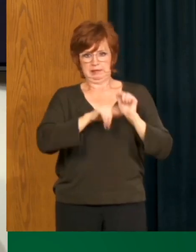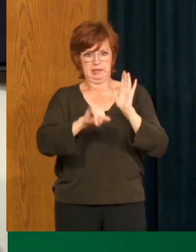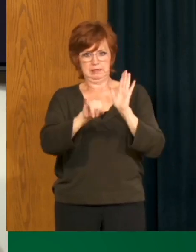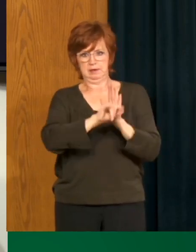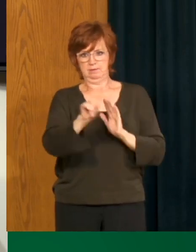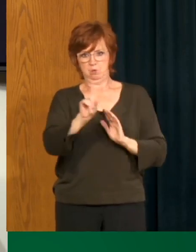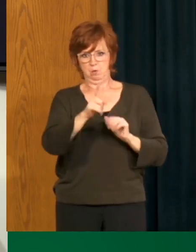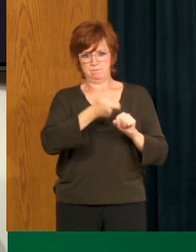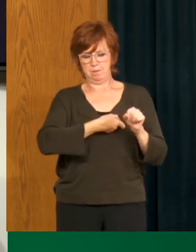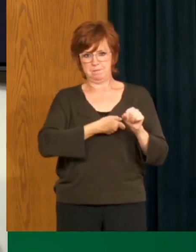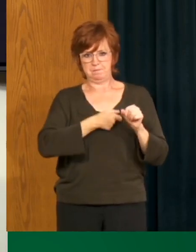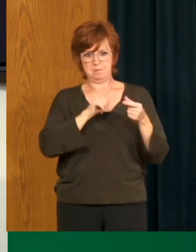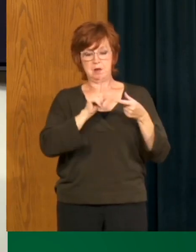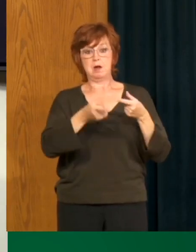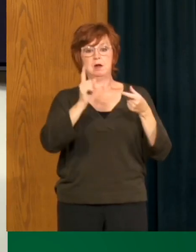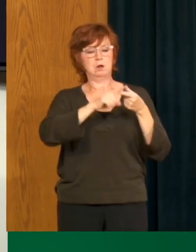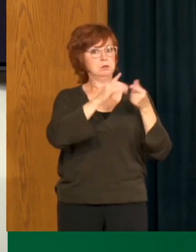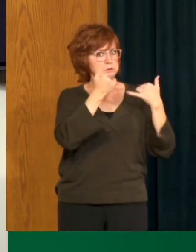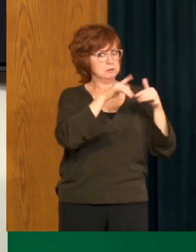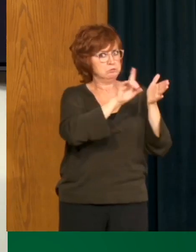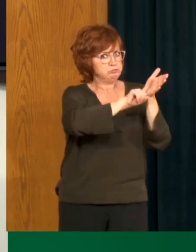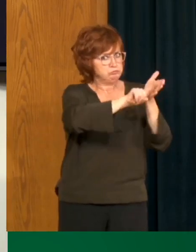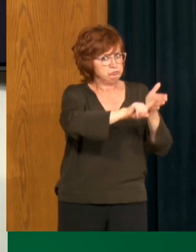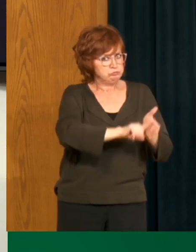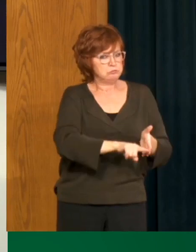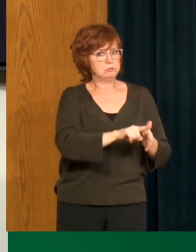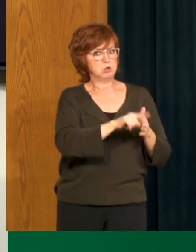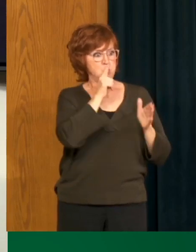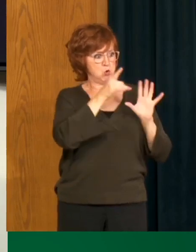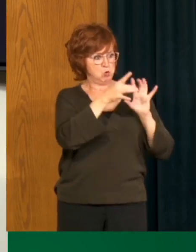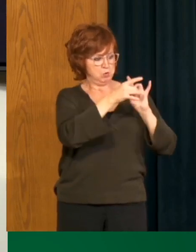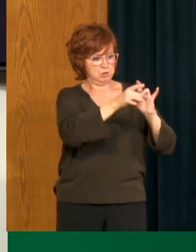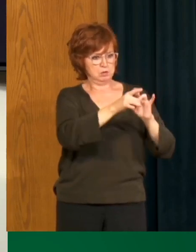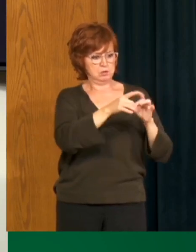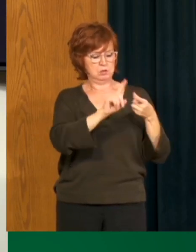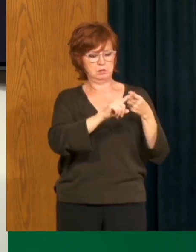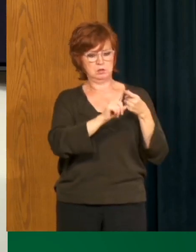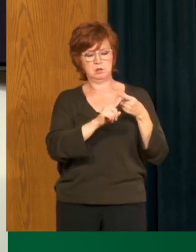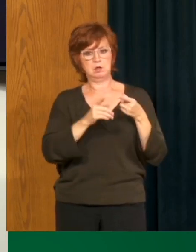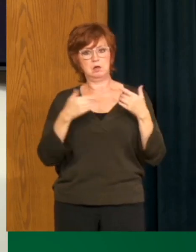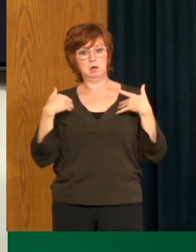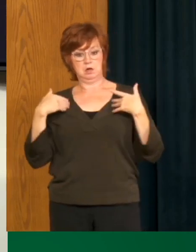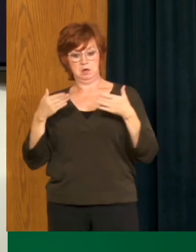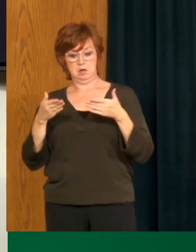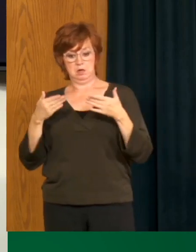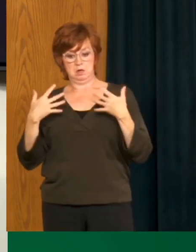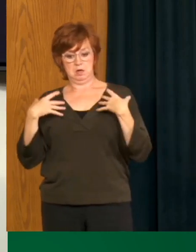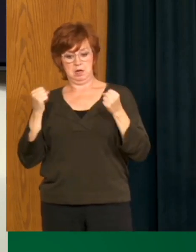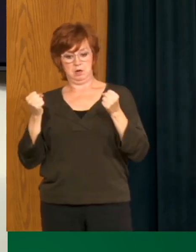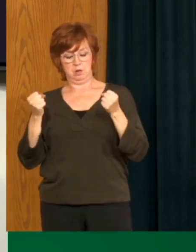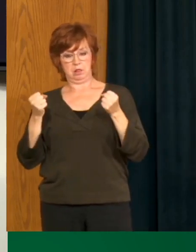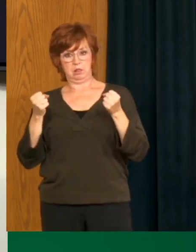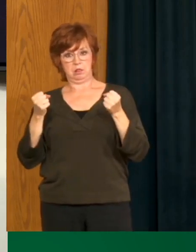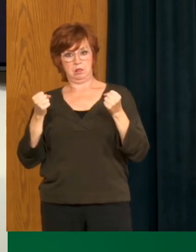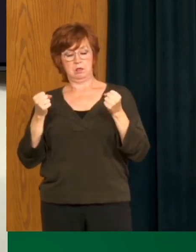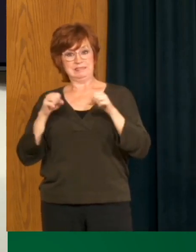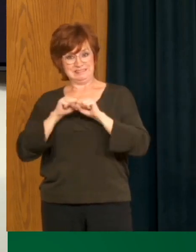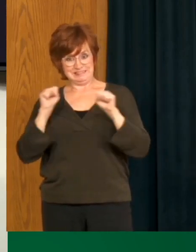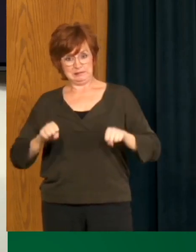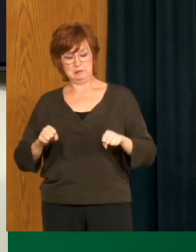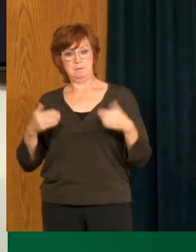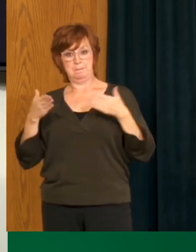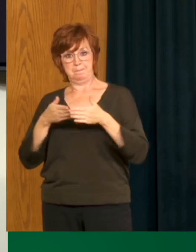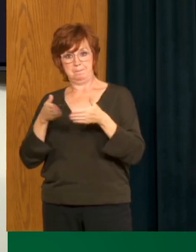I just wanted to flag that although we were not reporting cases over weekends, public health and the health system works 24/7. So case